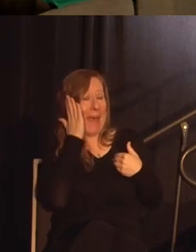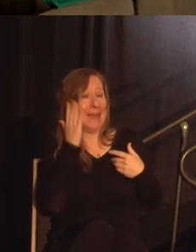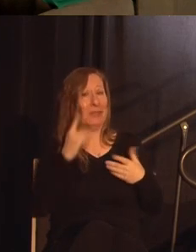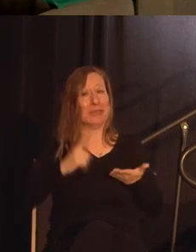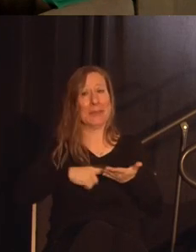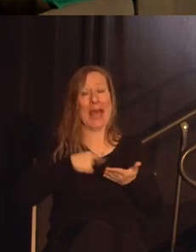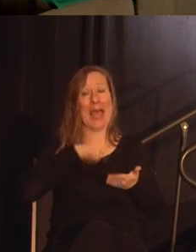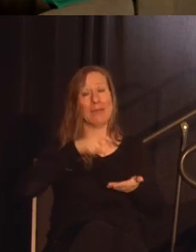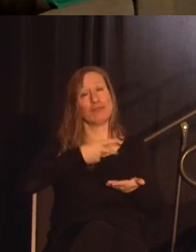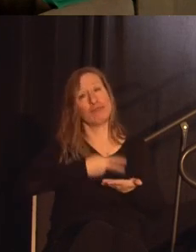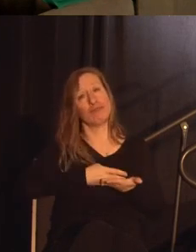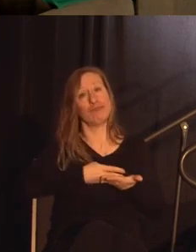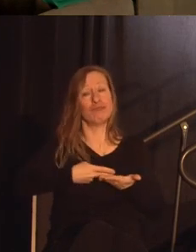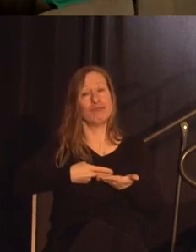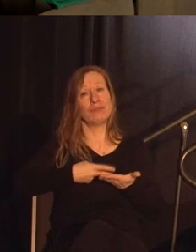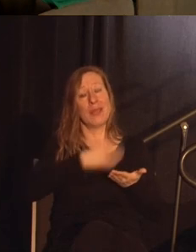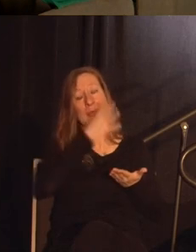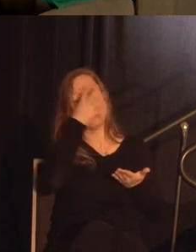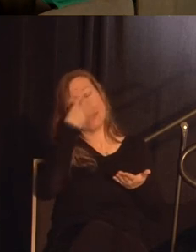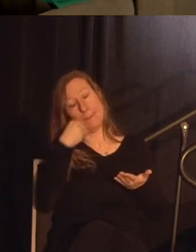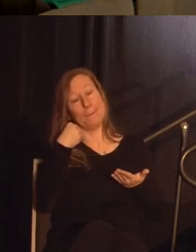asleep.